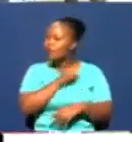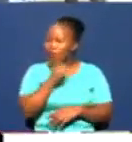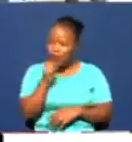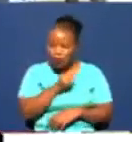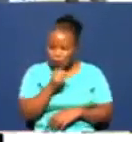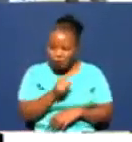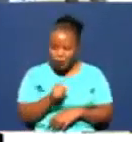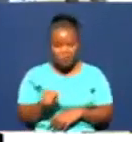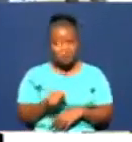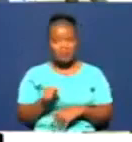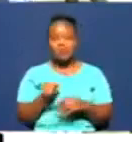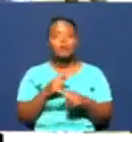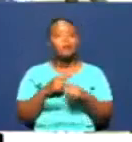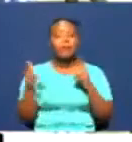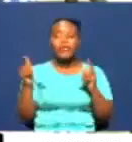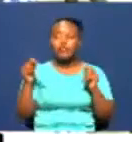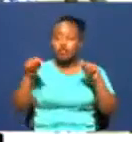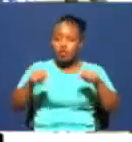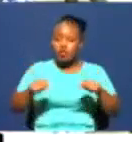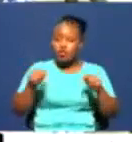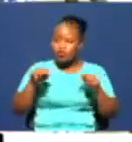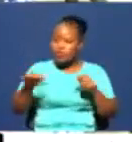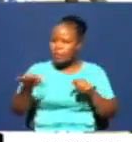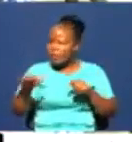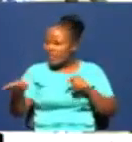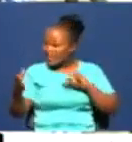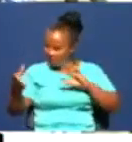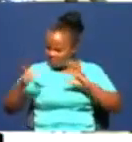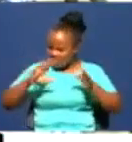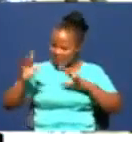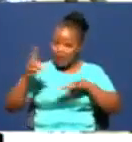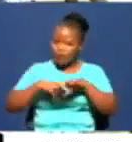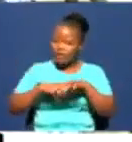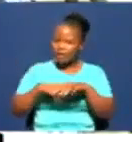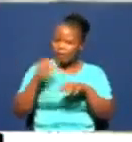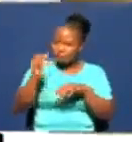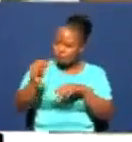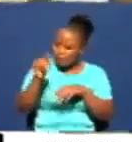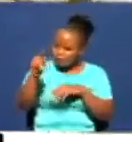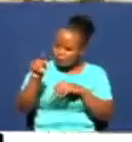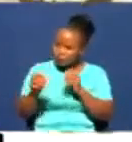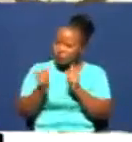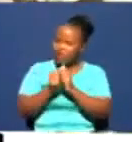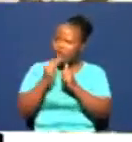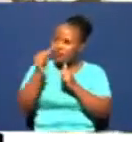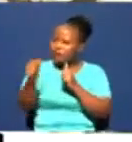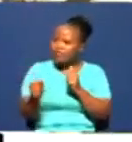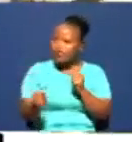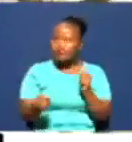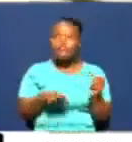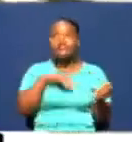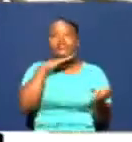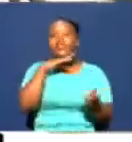But as of this morning at around 5:15 a.m., he breathed his last.